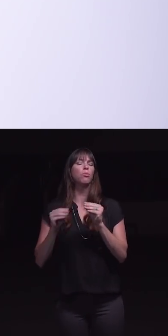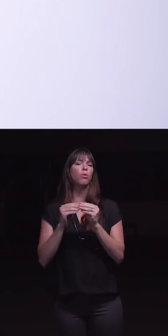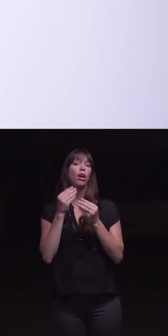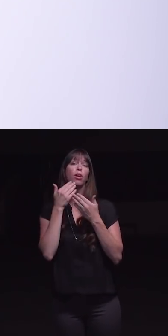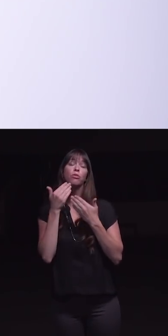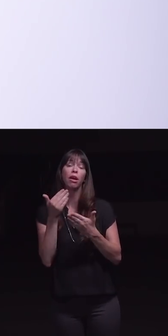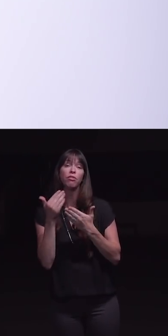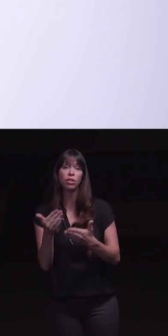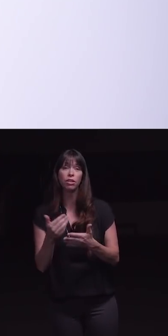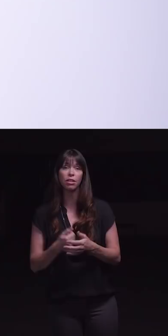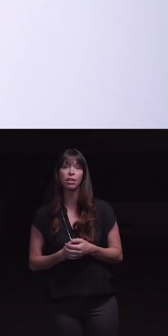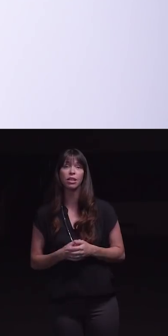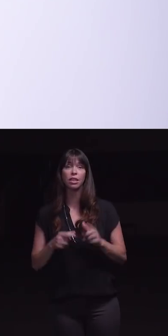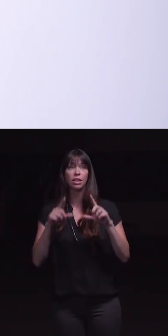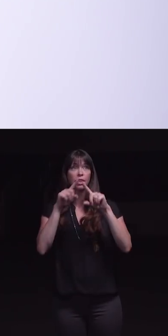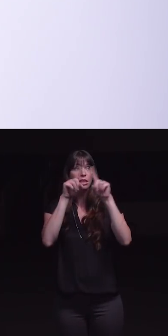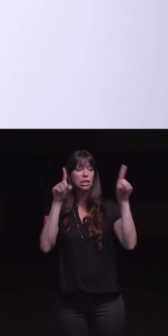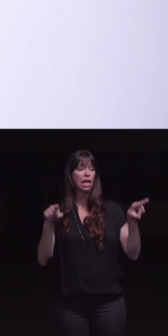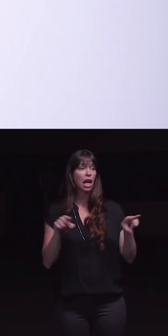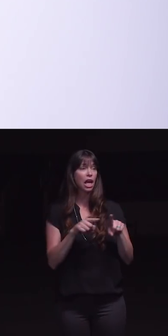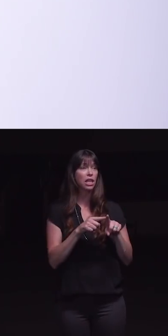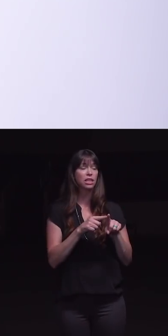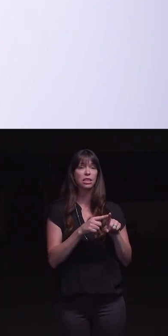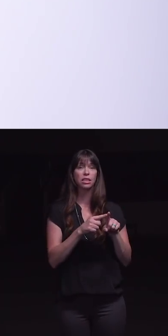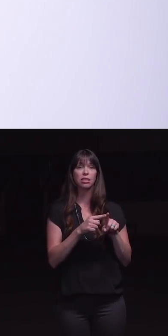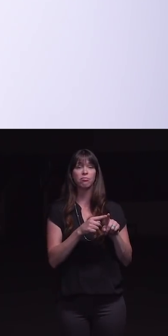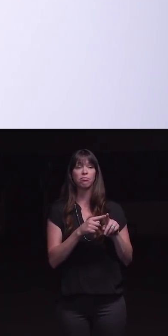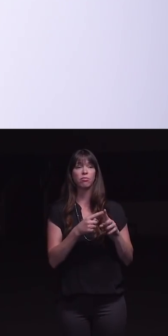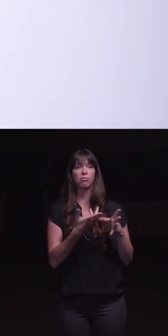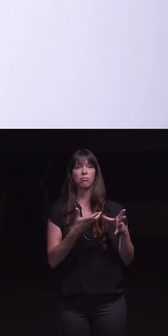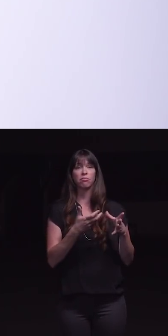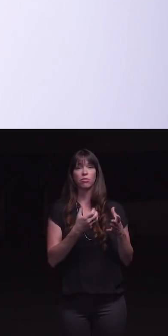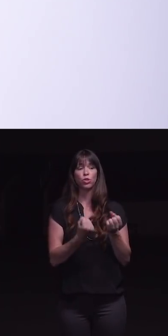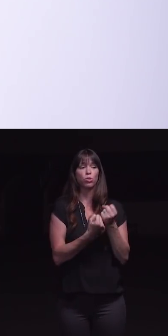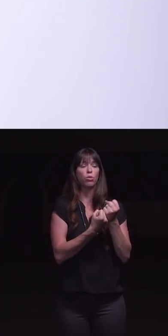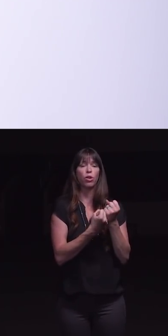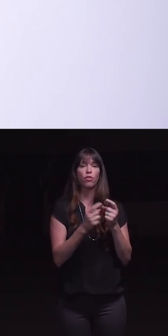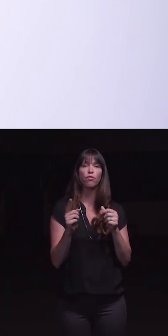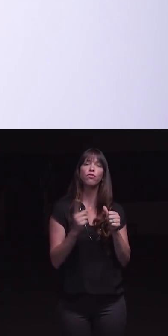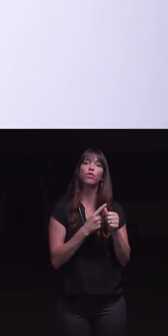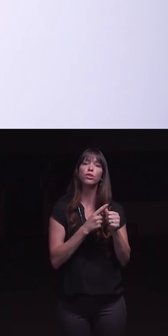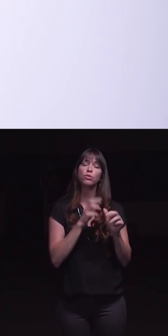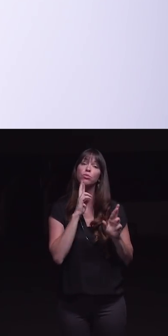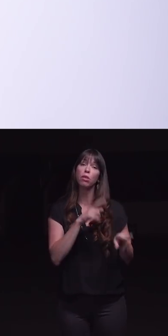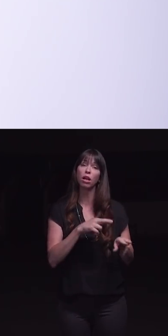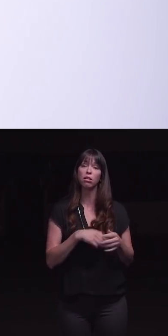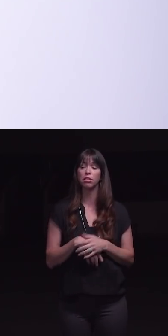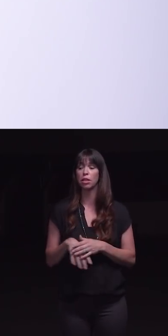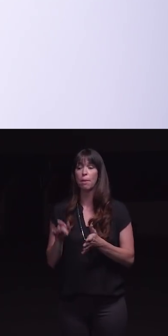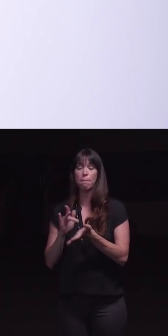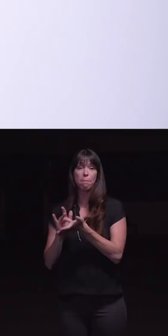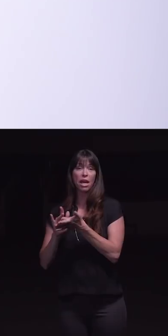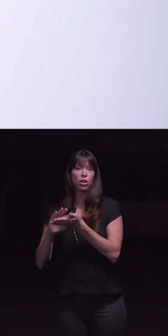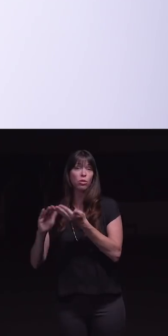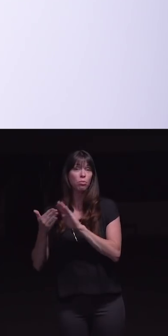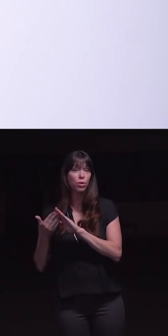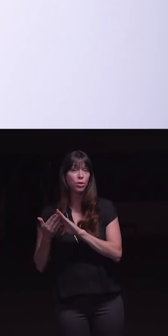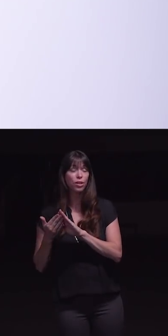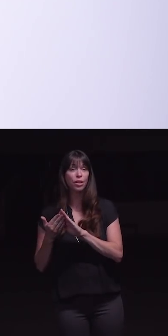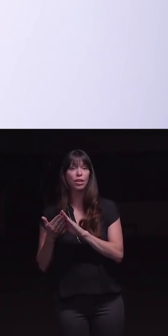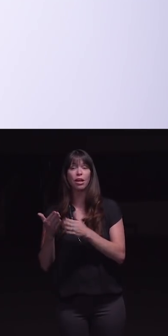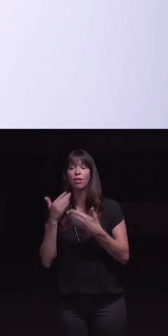grateful? Signs for first responders, for those who are in the medical community.